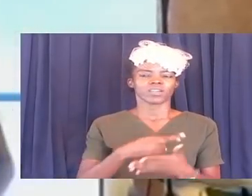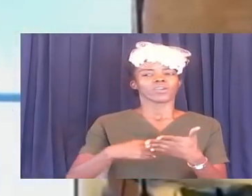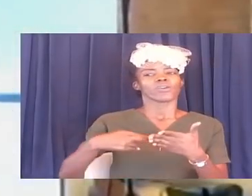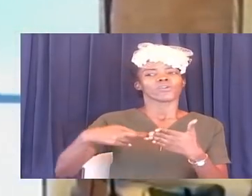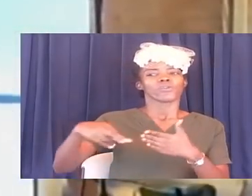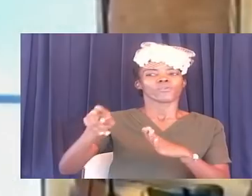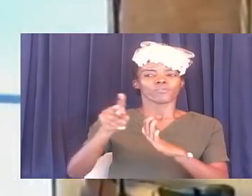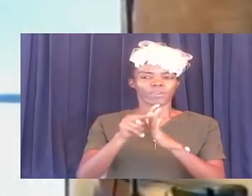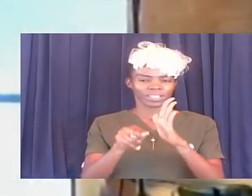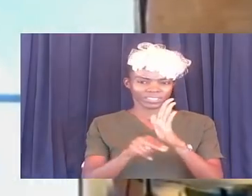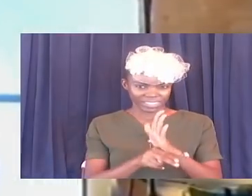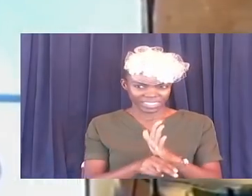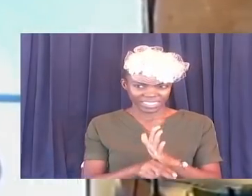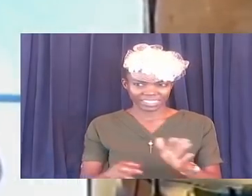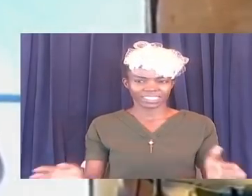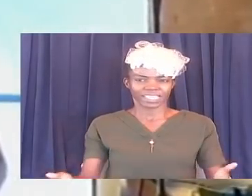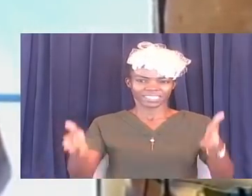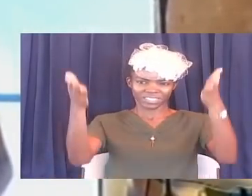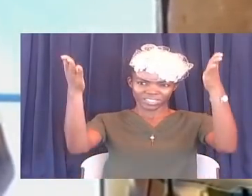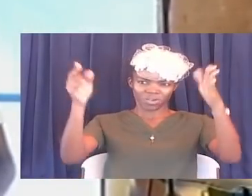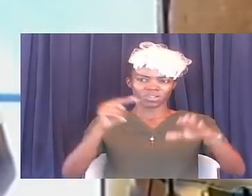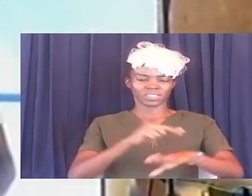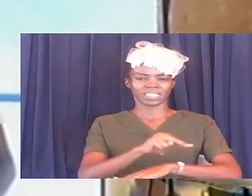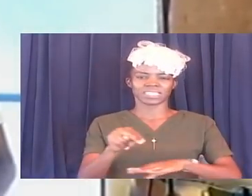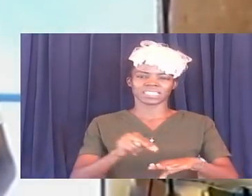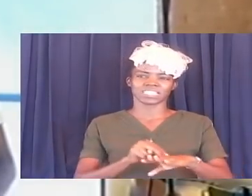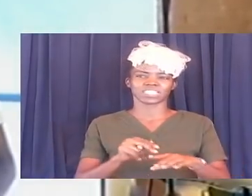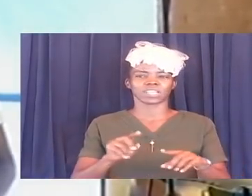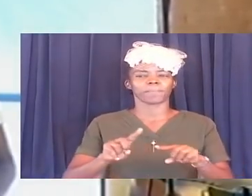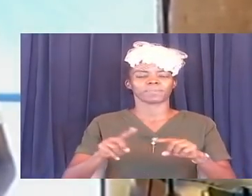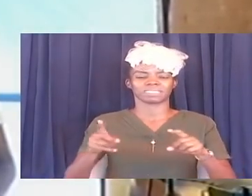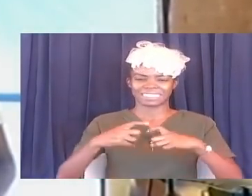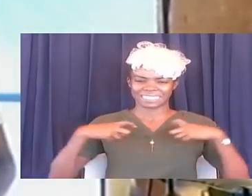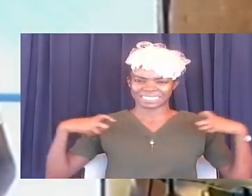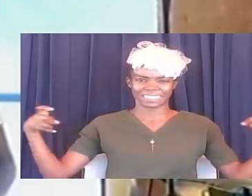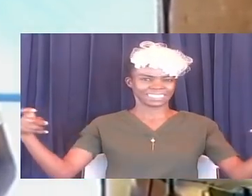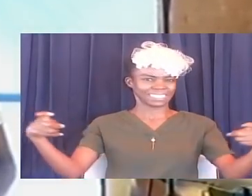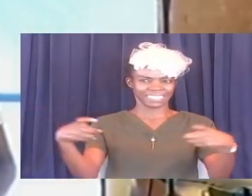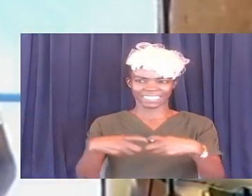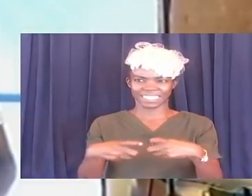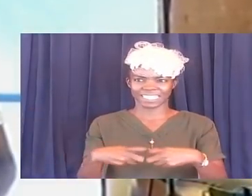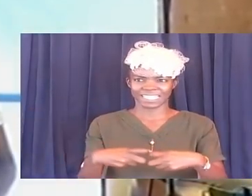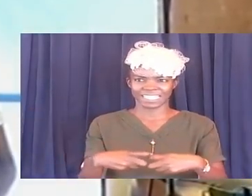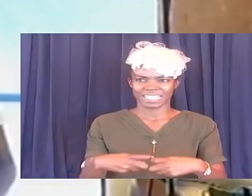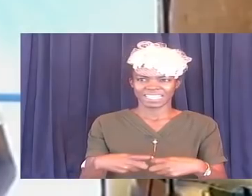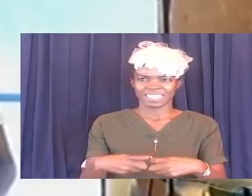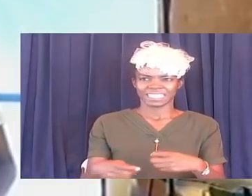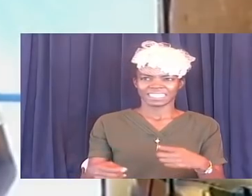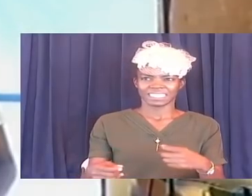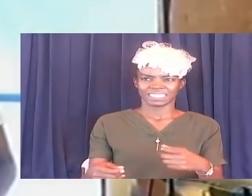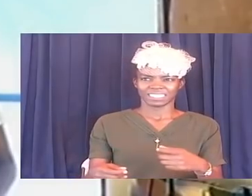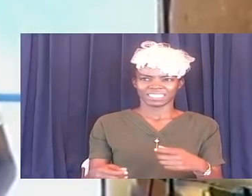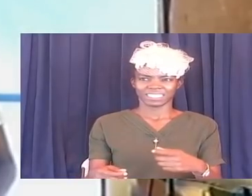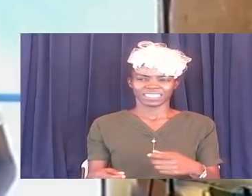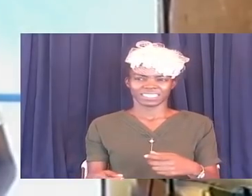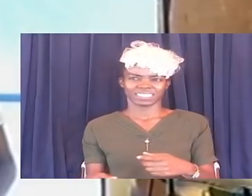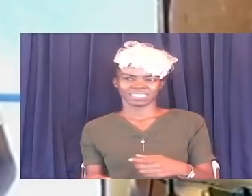exalteth a nation, but sin is a reproach to any people. No two ways about